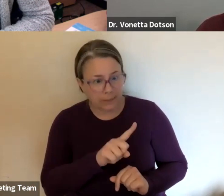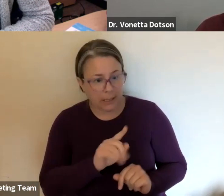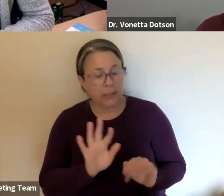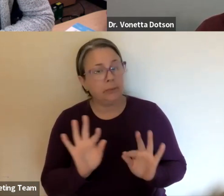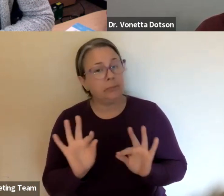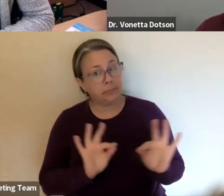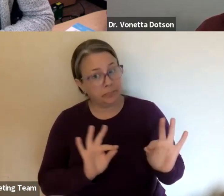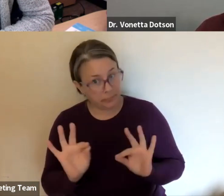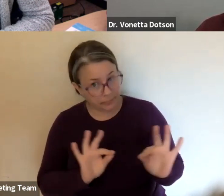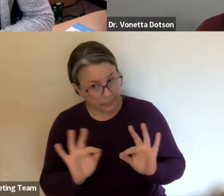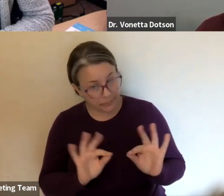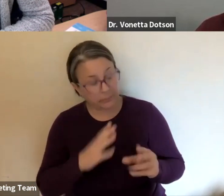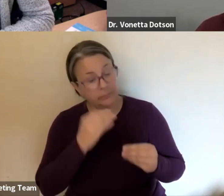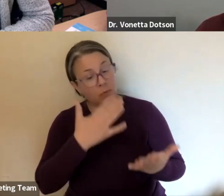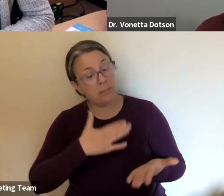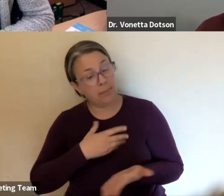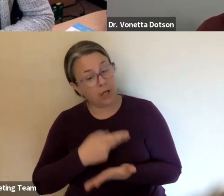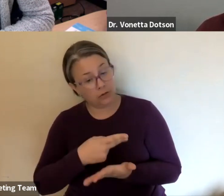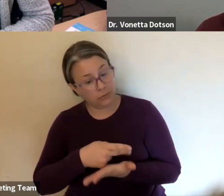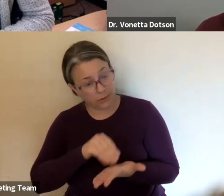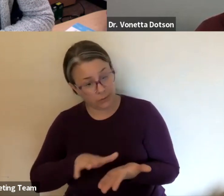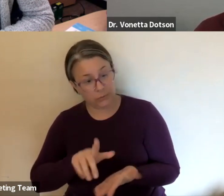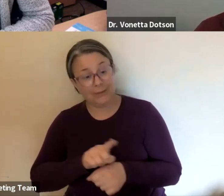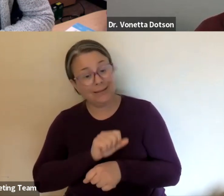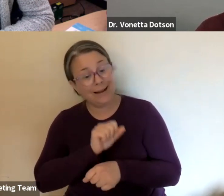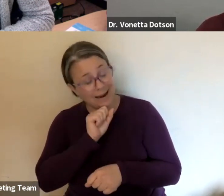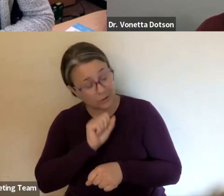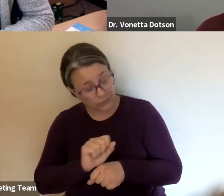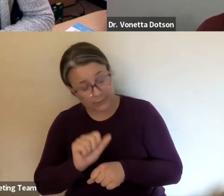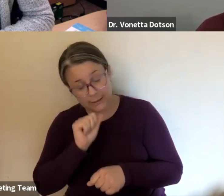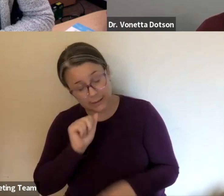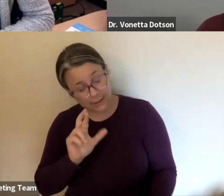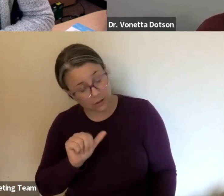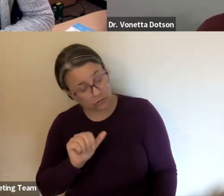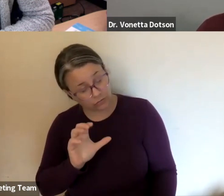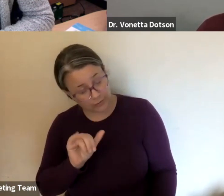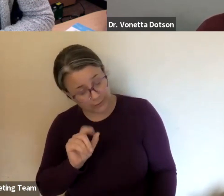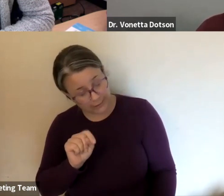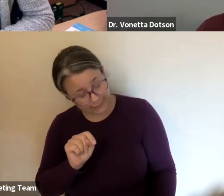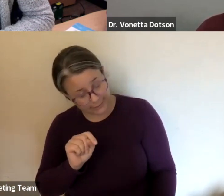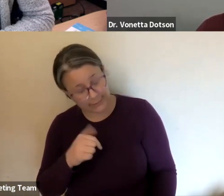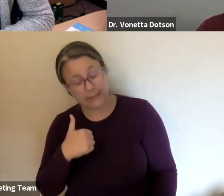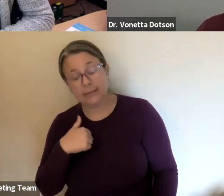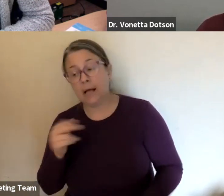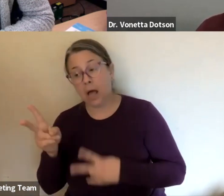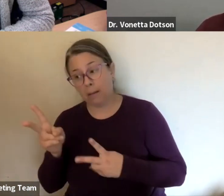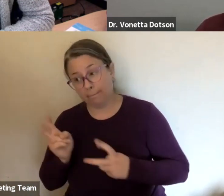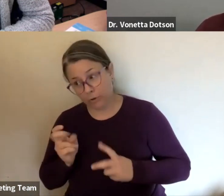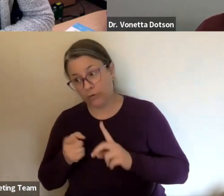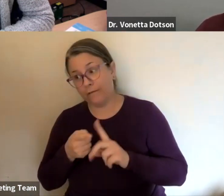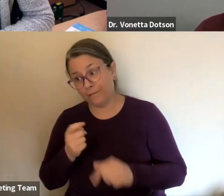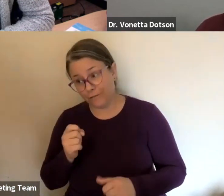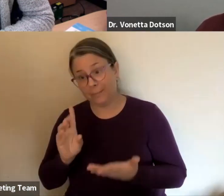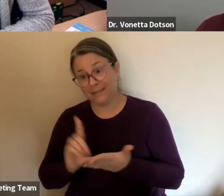dictionary about what racism is and said, this is not racism. This is targeting a vulnerable group in the same way that